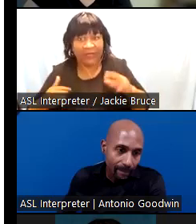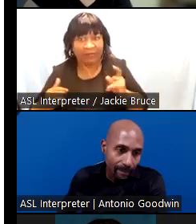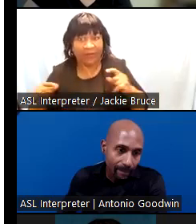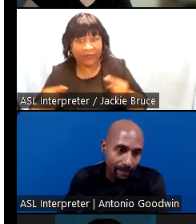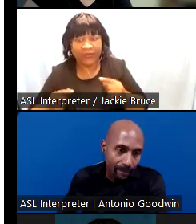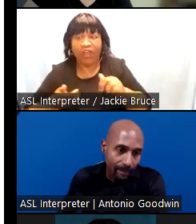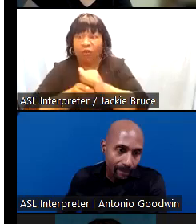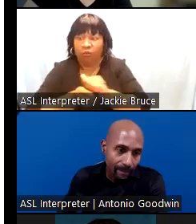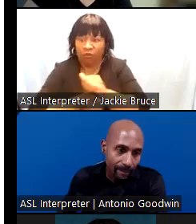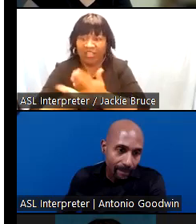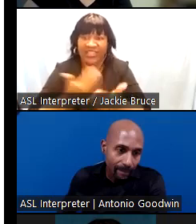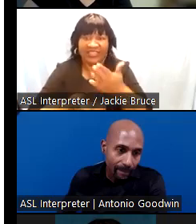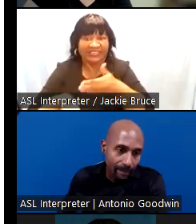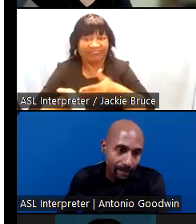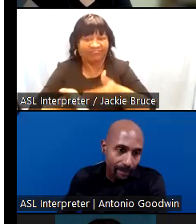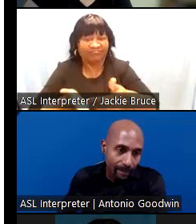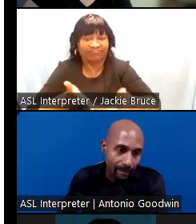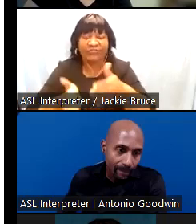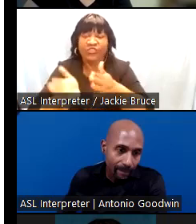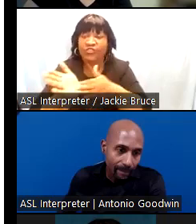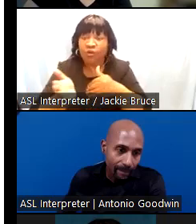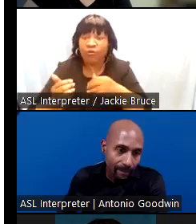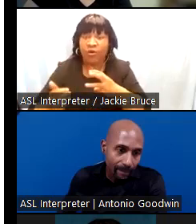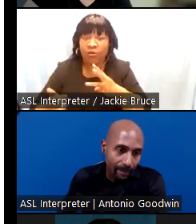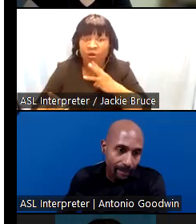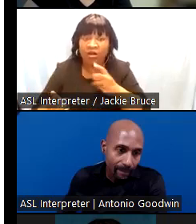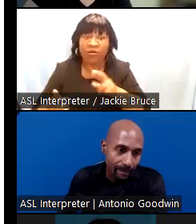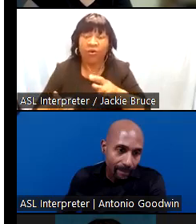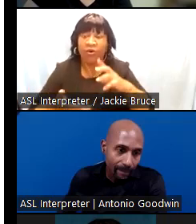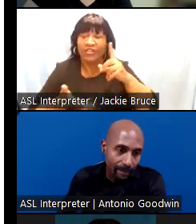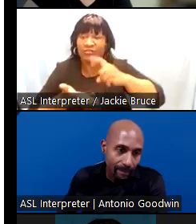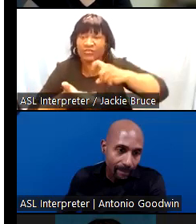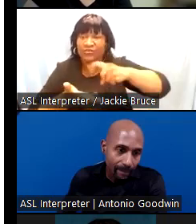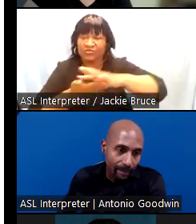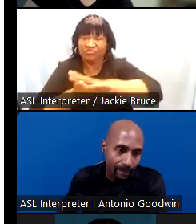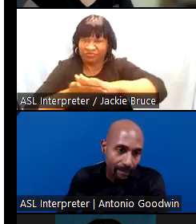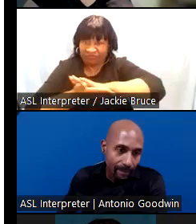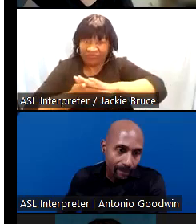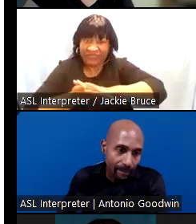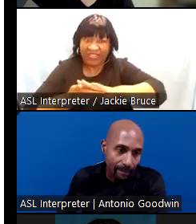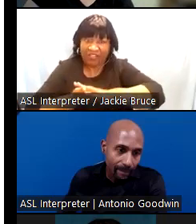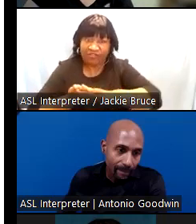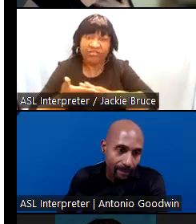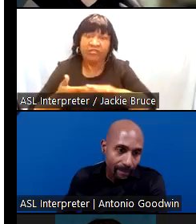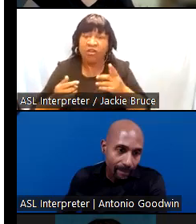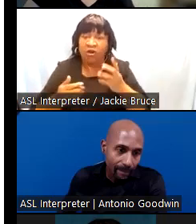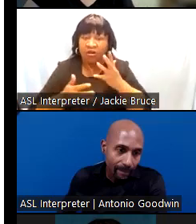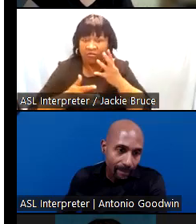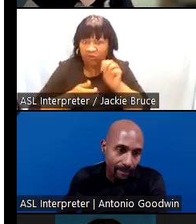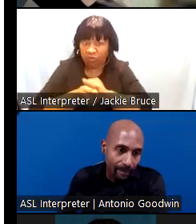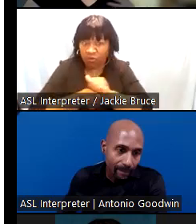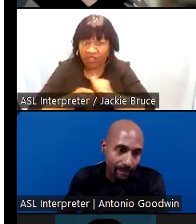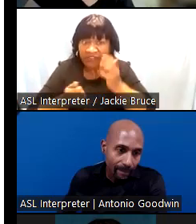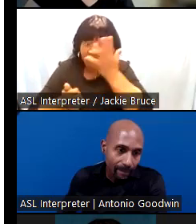hands often with soap and water. Use alcohol-based hand sanitizer, especially at before touching your face, before